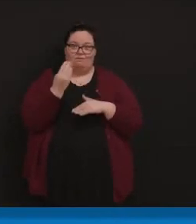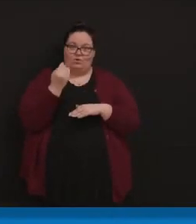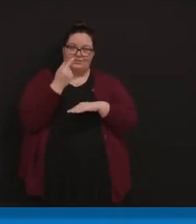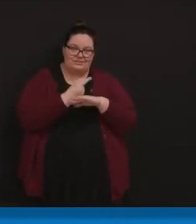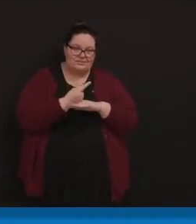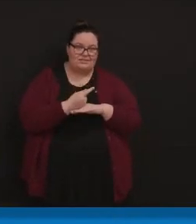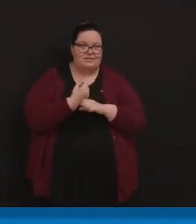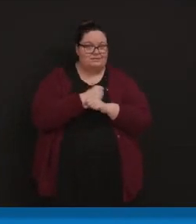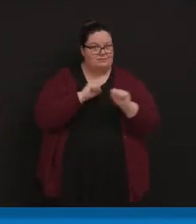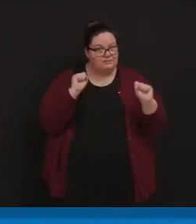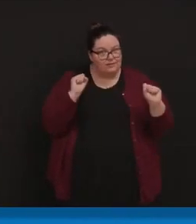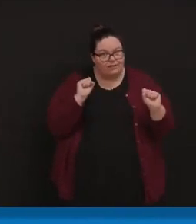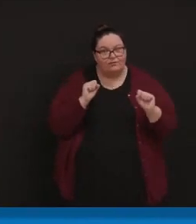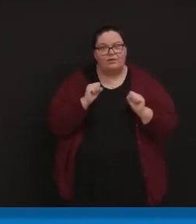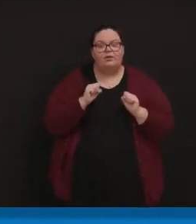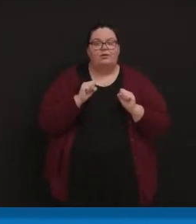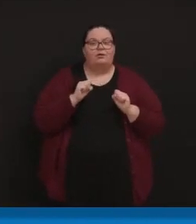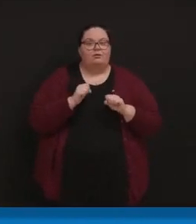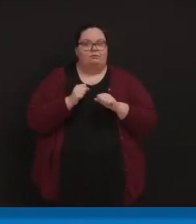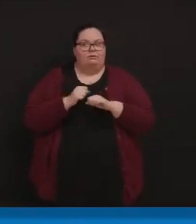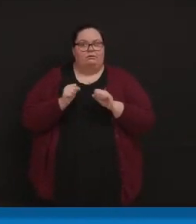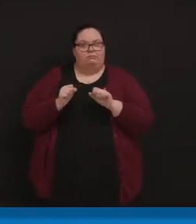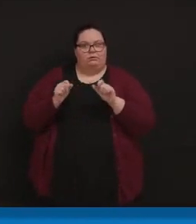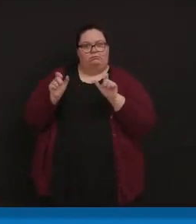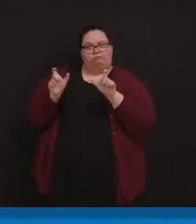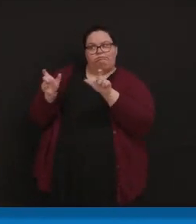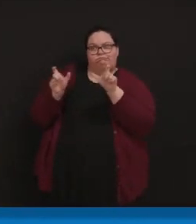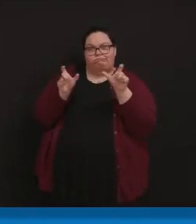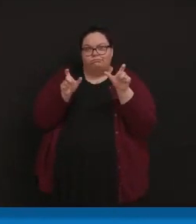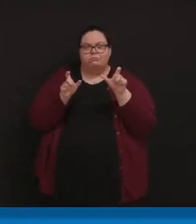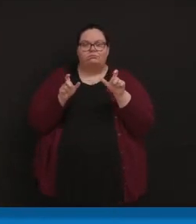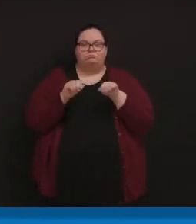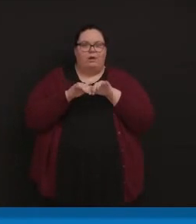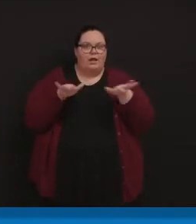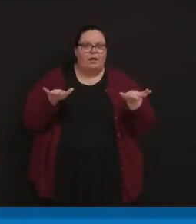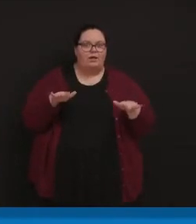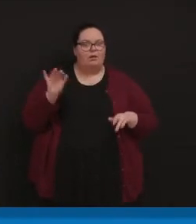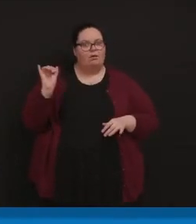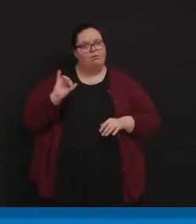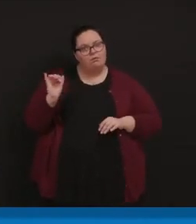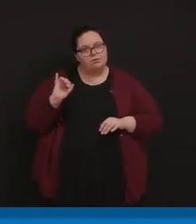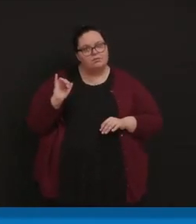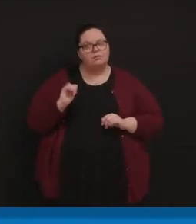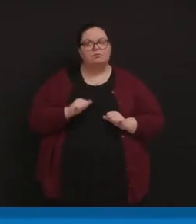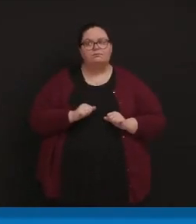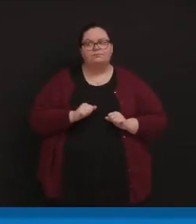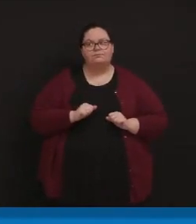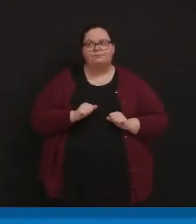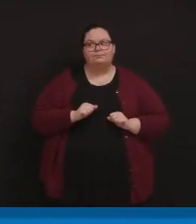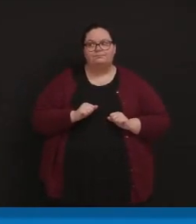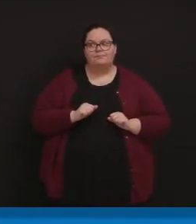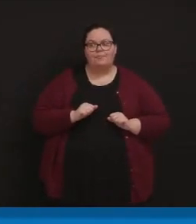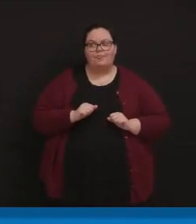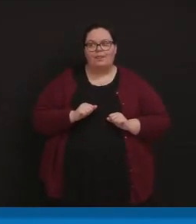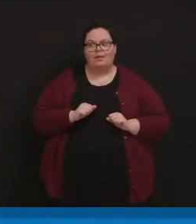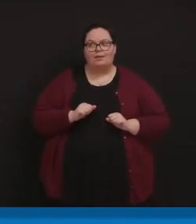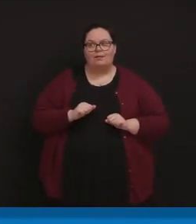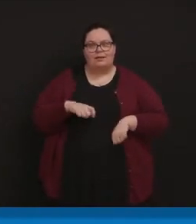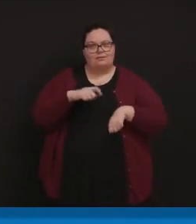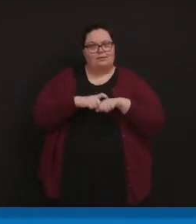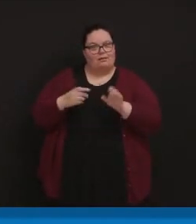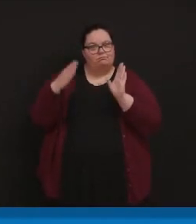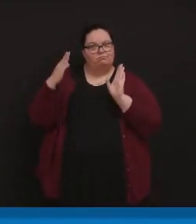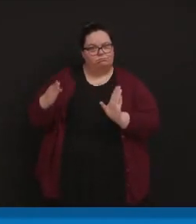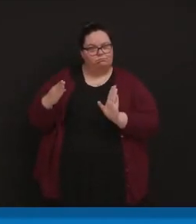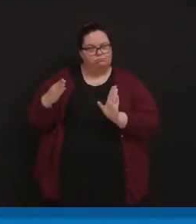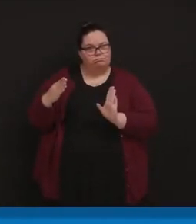very safely to prevent any spread. We also know that the gathering time, the nature of that time frame